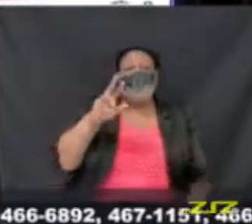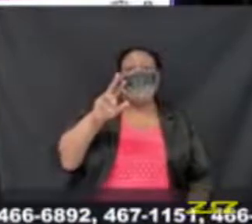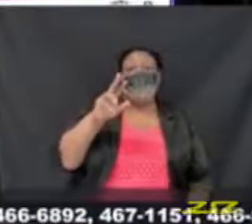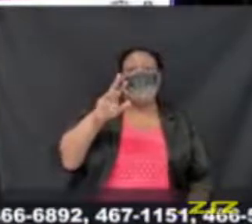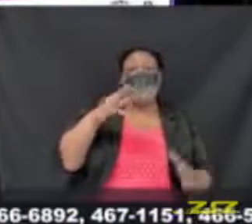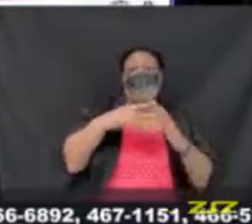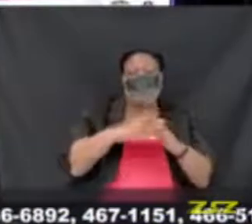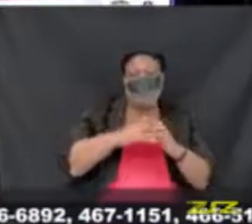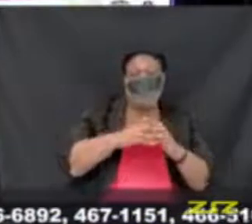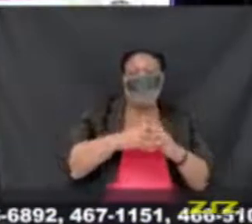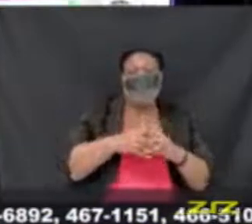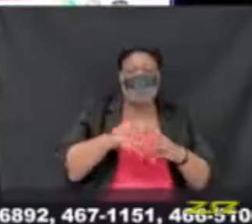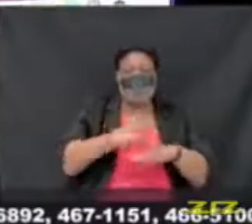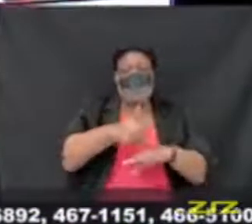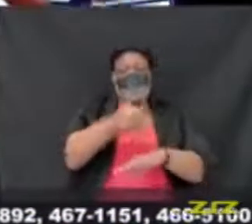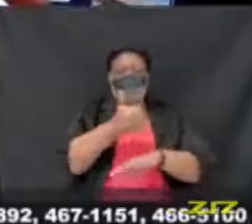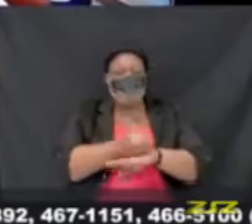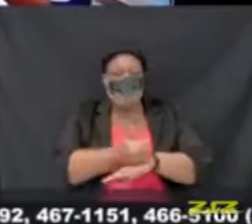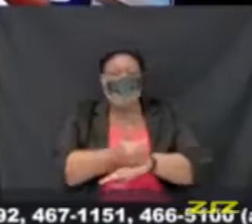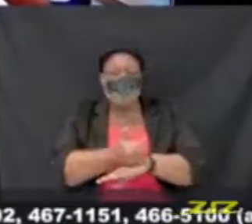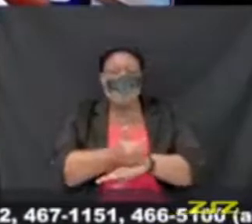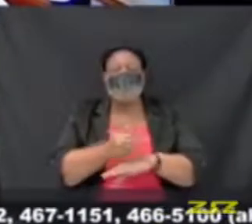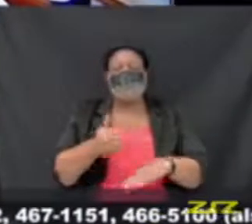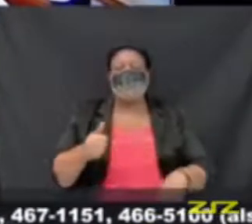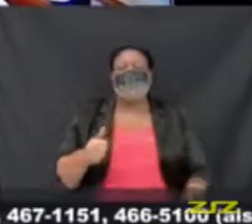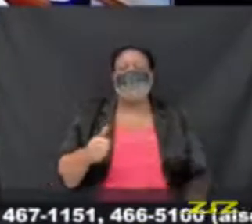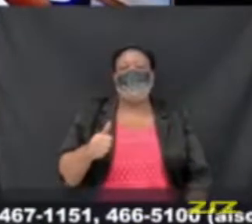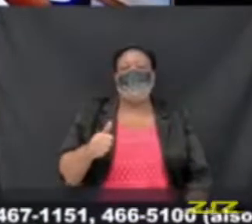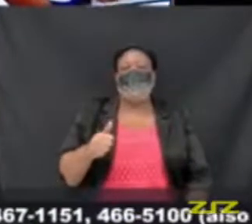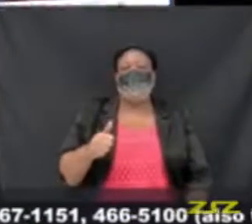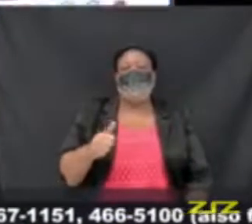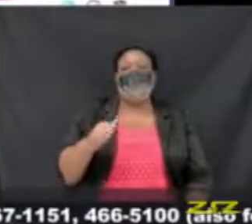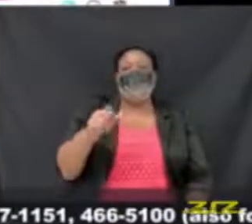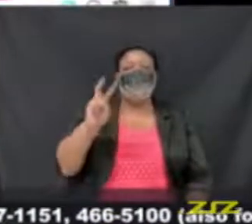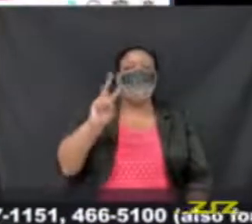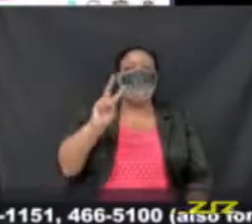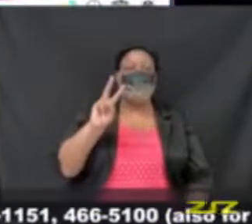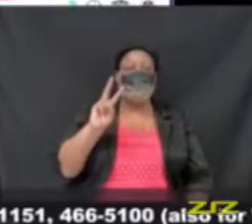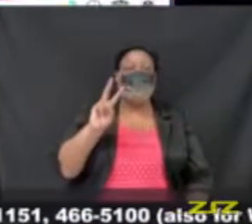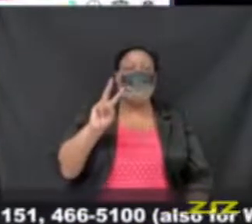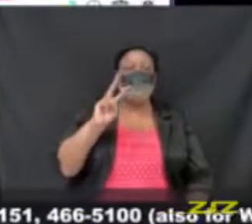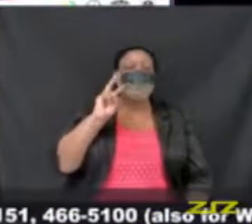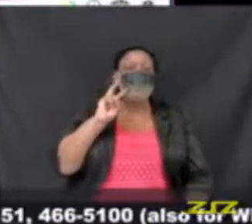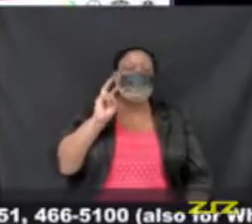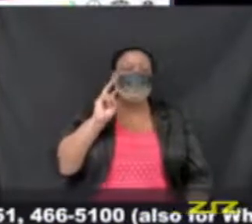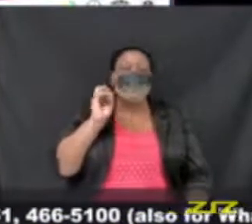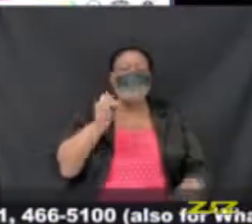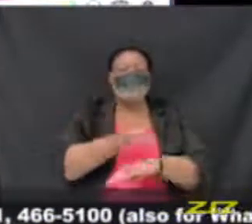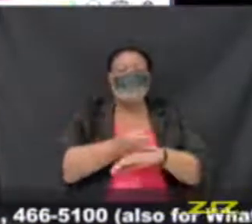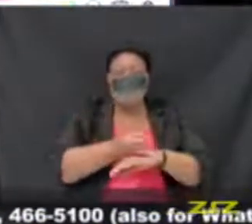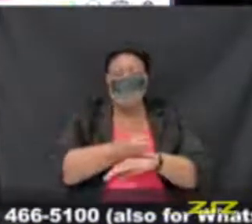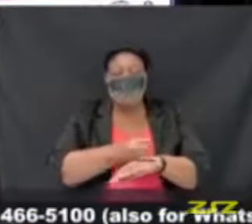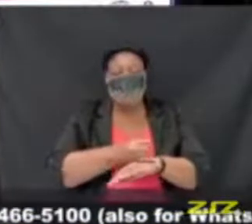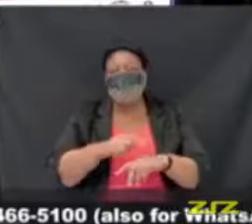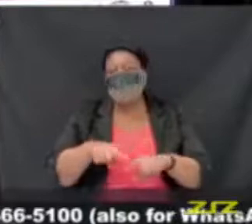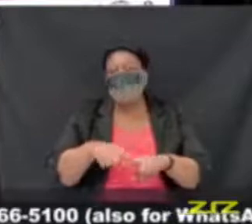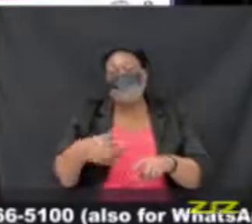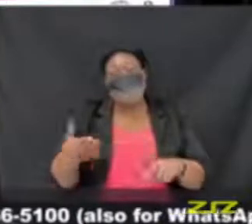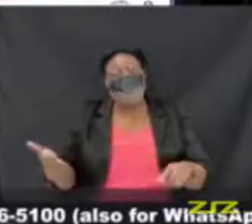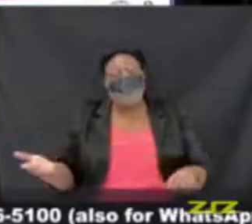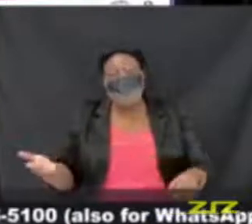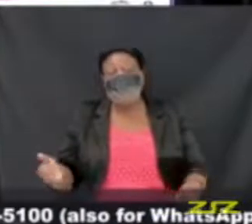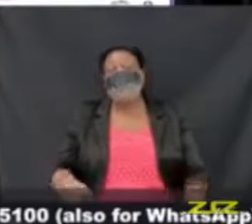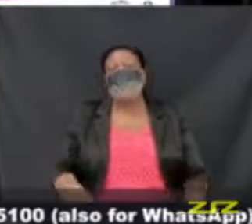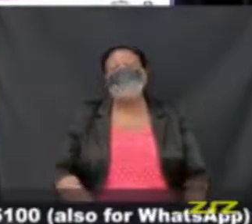Barbados, Antigua, who is our major competitor, St. Martin. And in listening to some of the guests and persons and some of